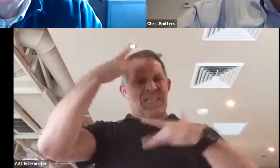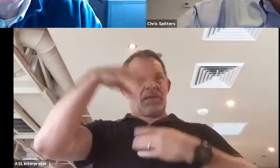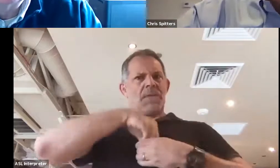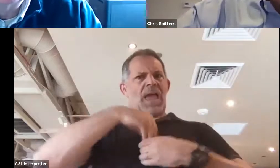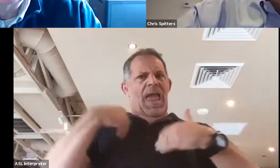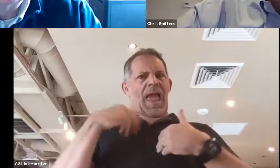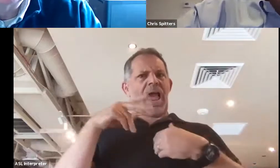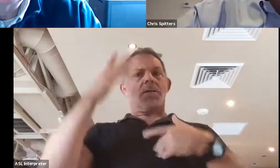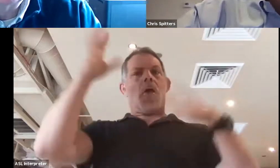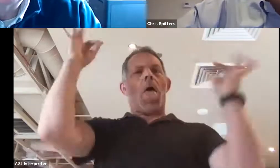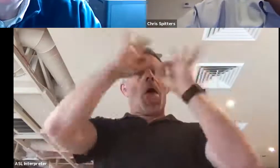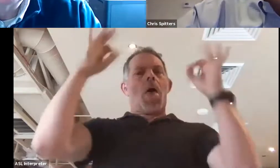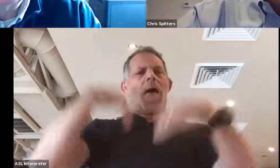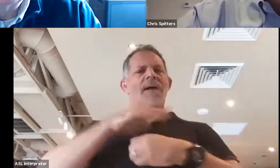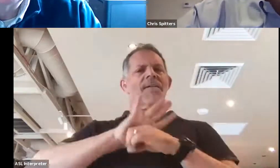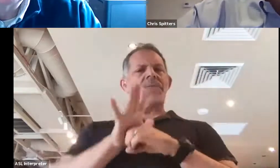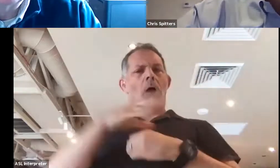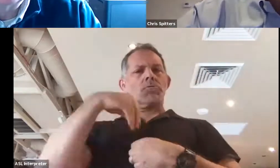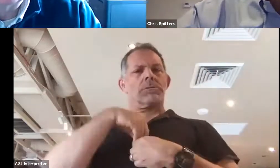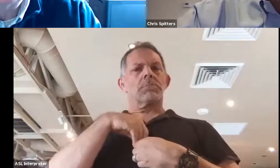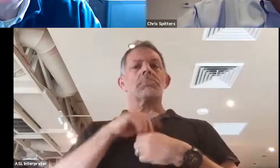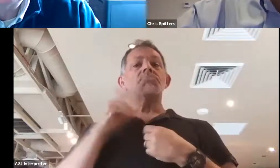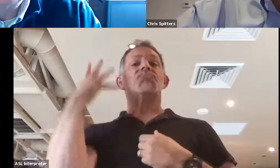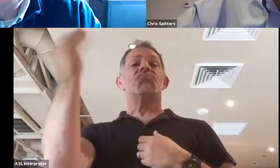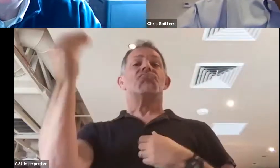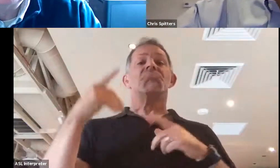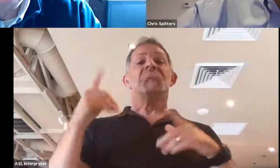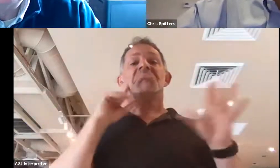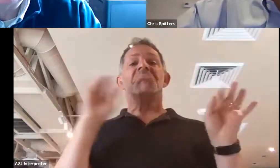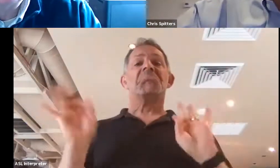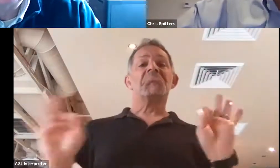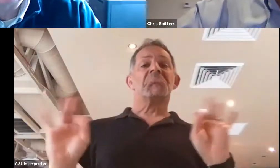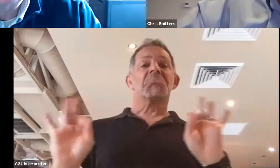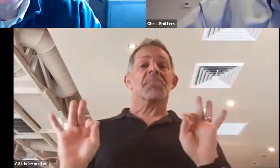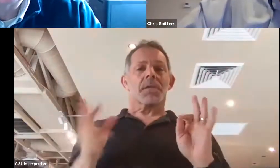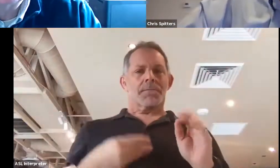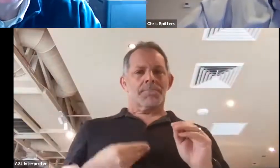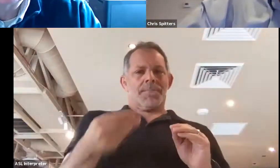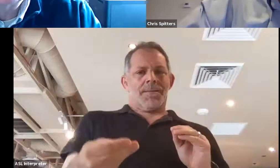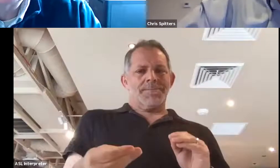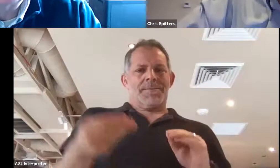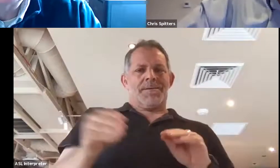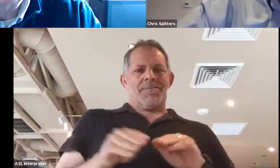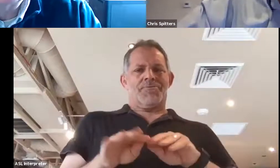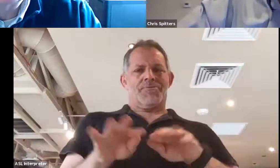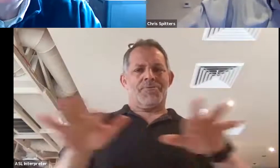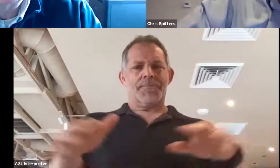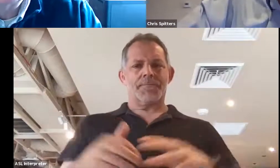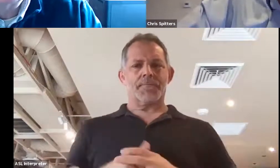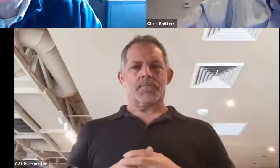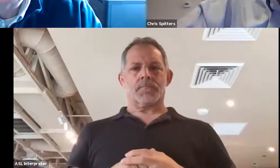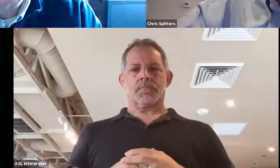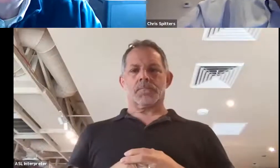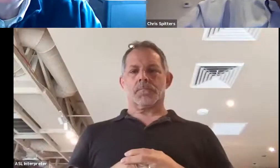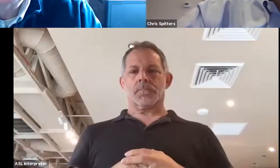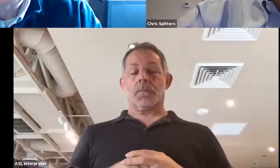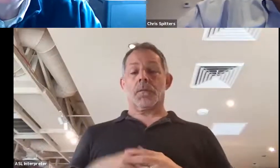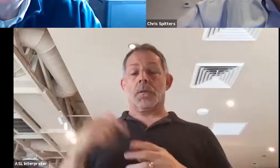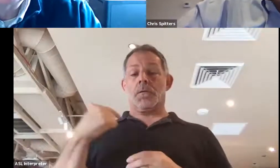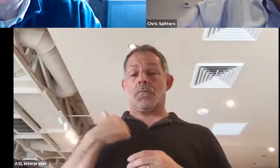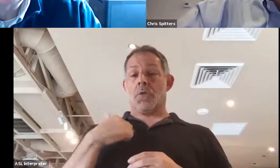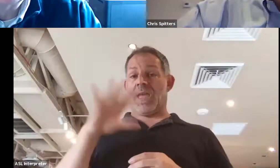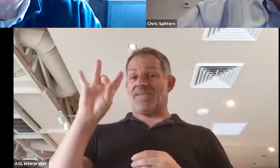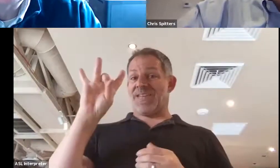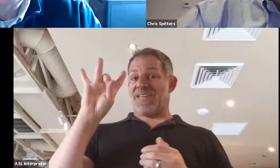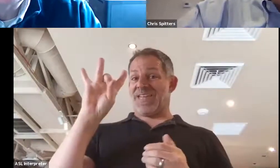with 8,000 cases, 200 deaths, all the impacts that Executive Summers has mentioned. And then